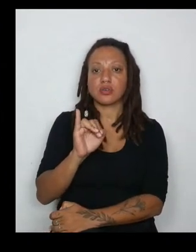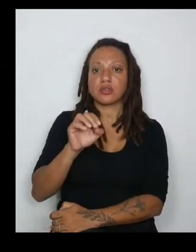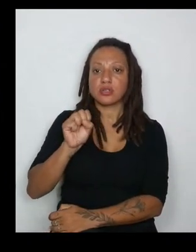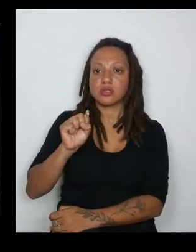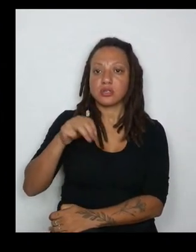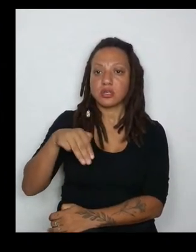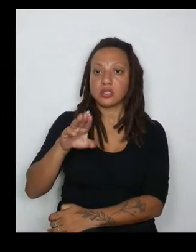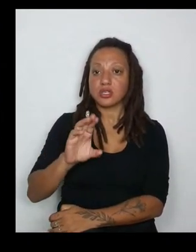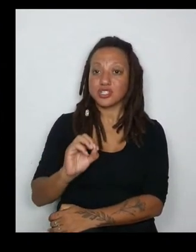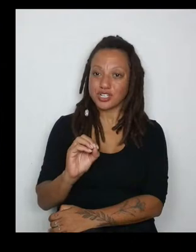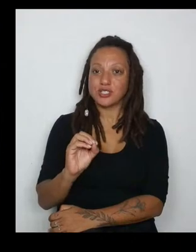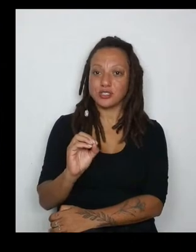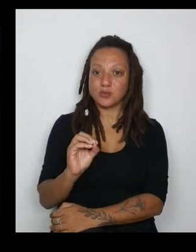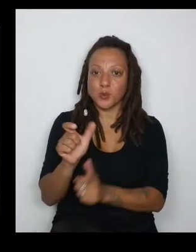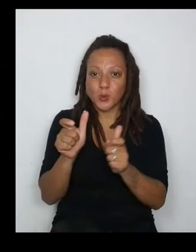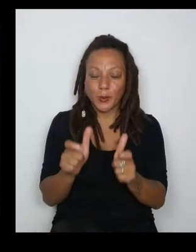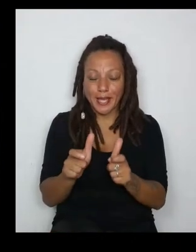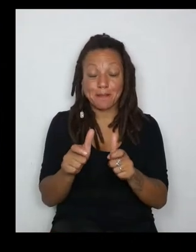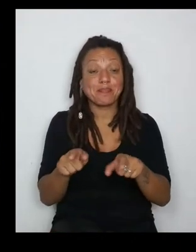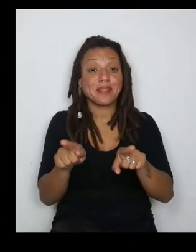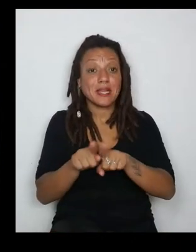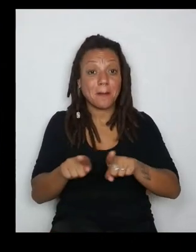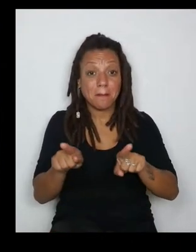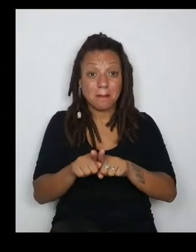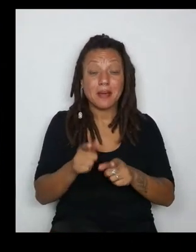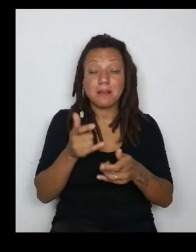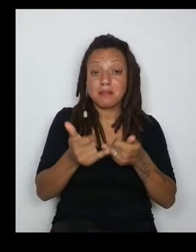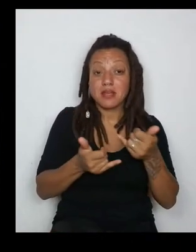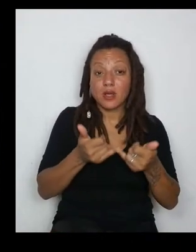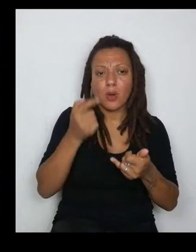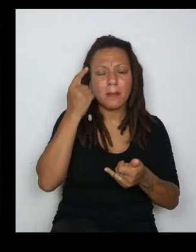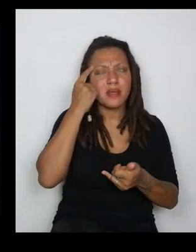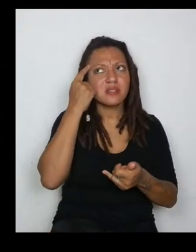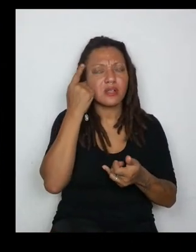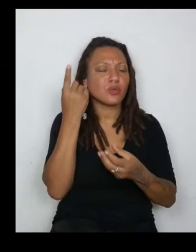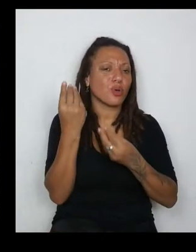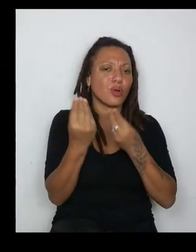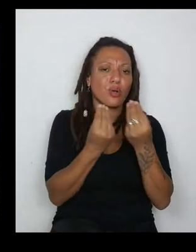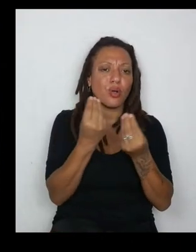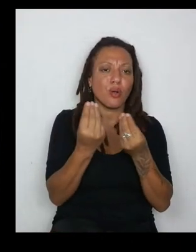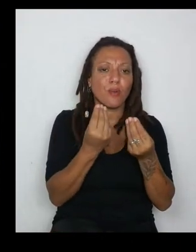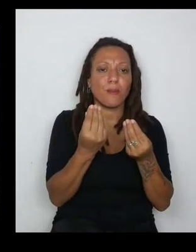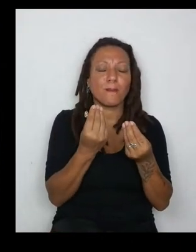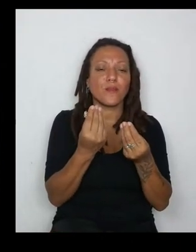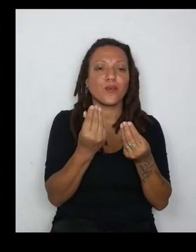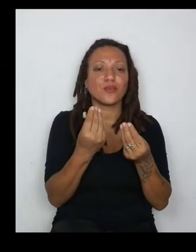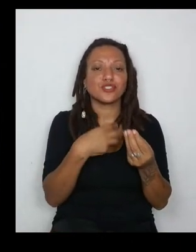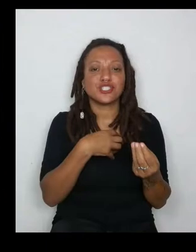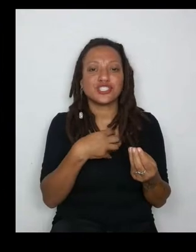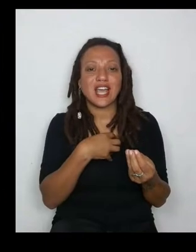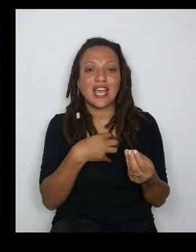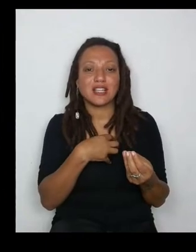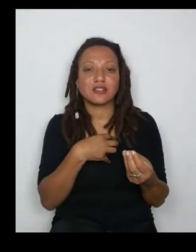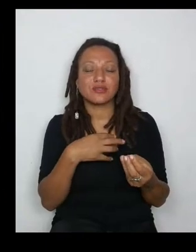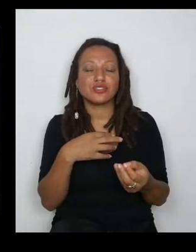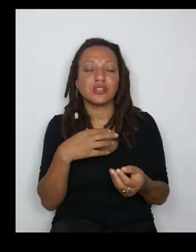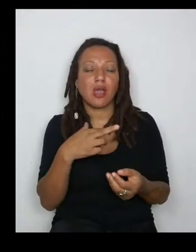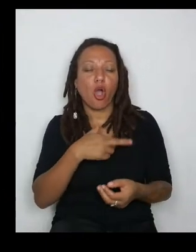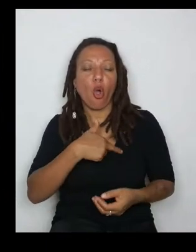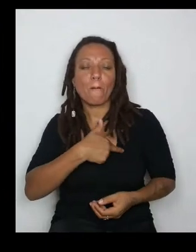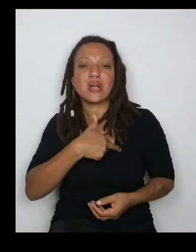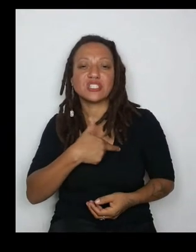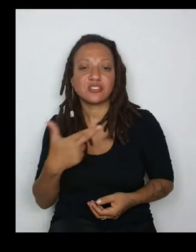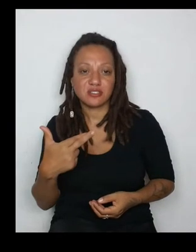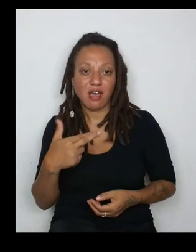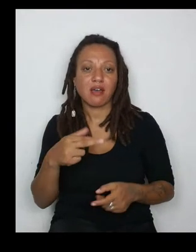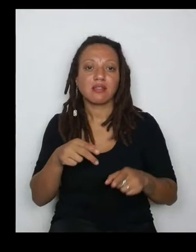with it and with the problematics of um of that kind of you know romanticized exoticized um image